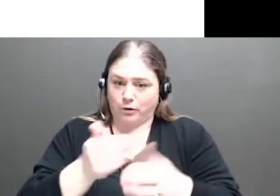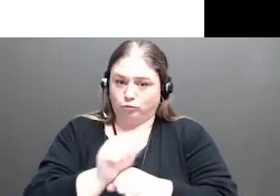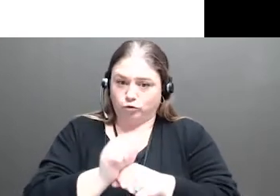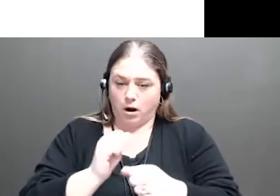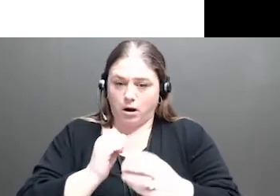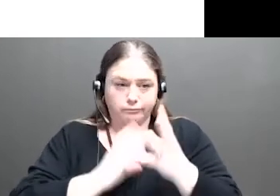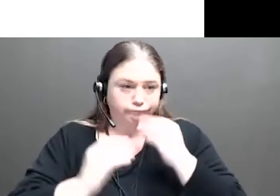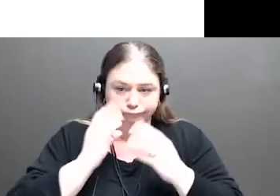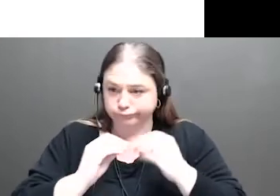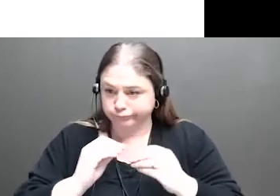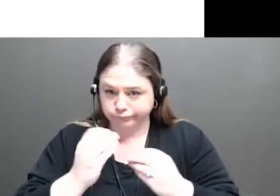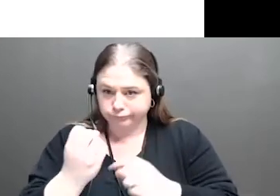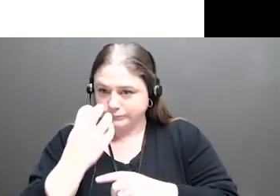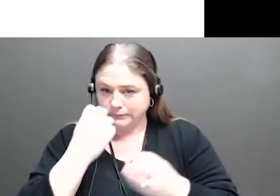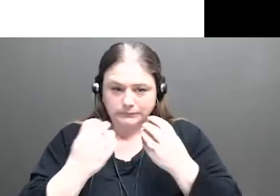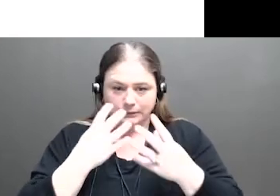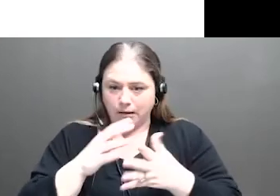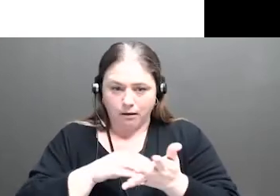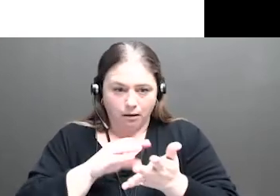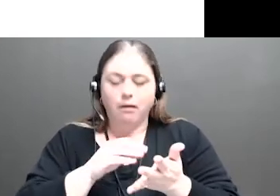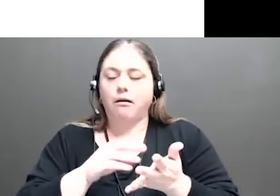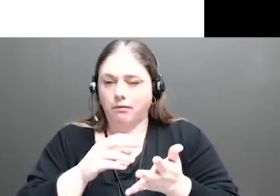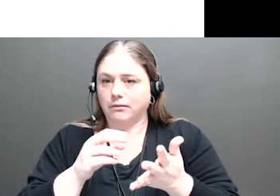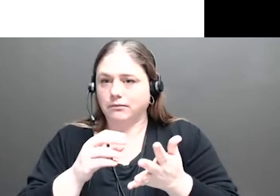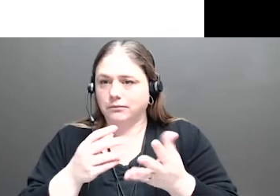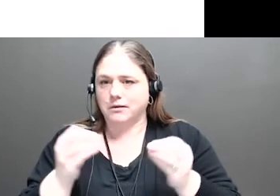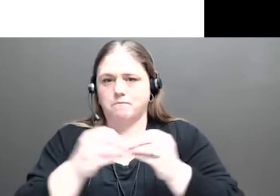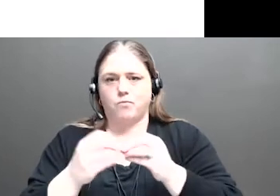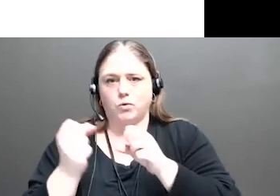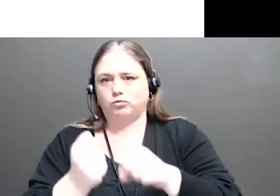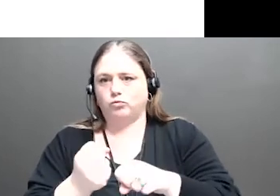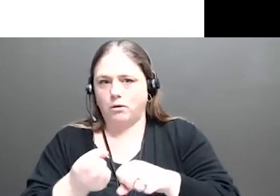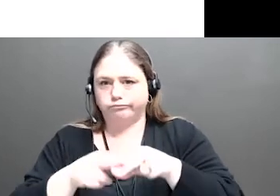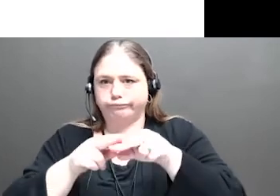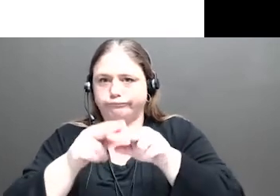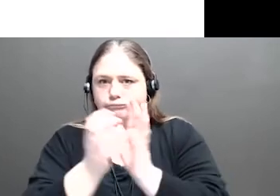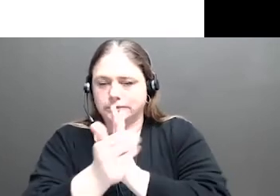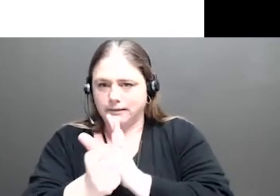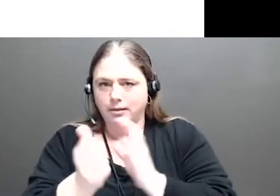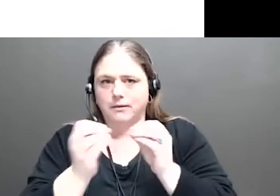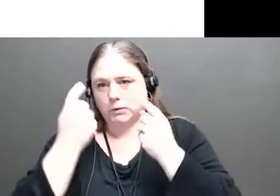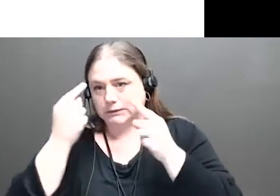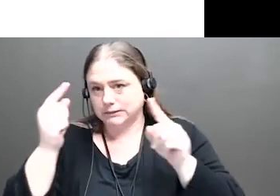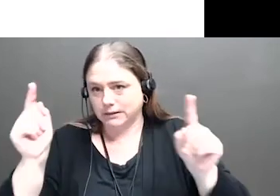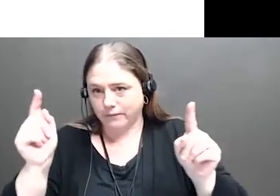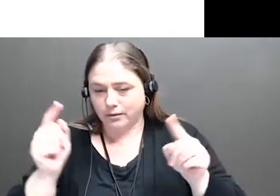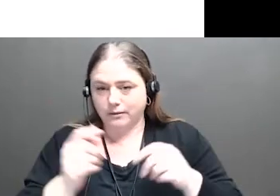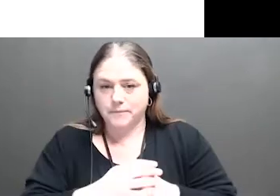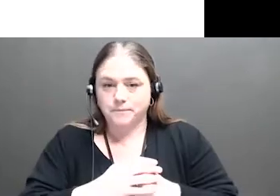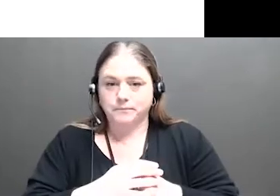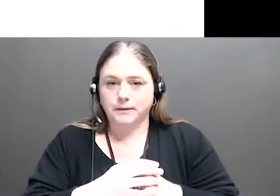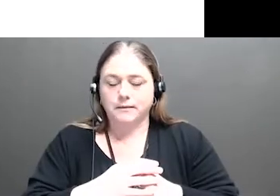job seekers can have, it will make the transition from school to work that much more smoothly. This is a great opportunity for me to